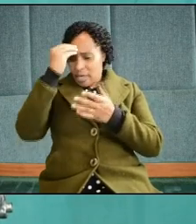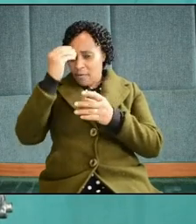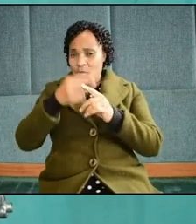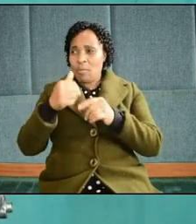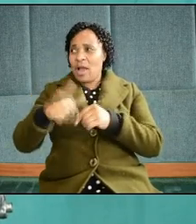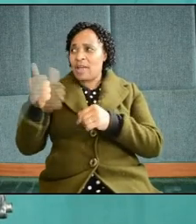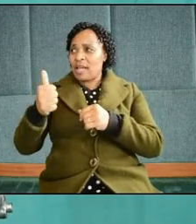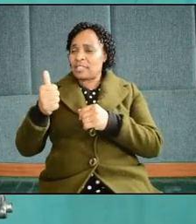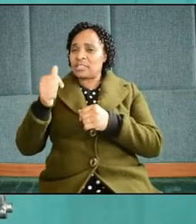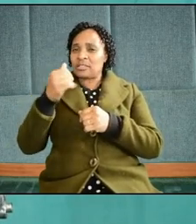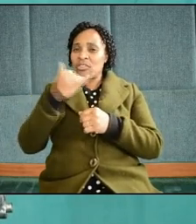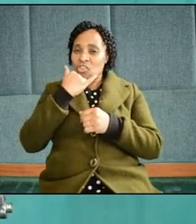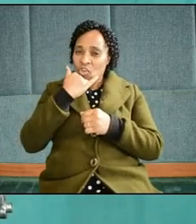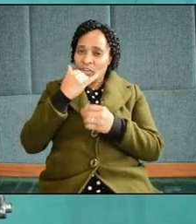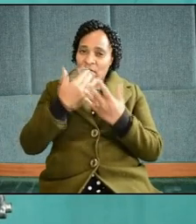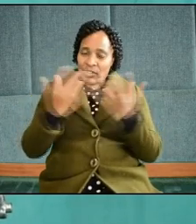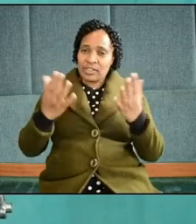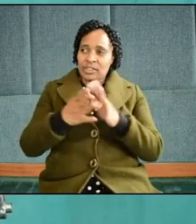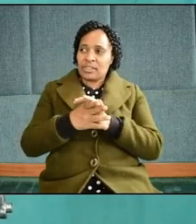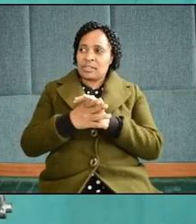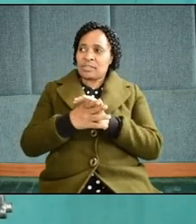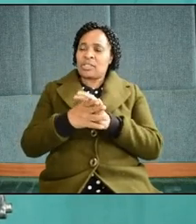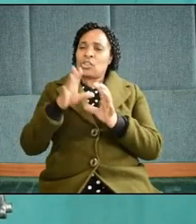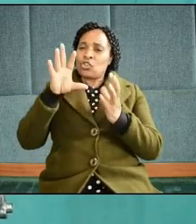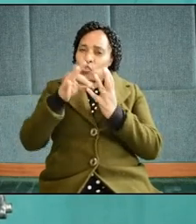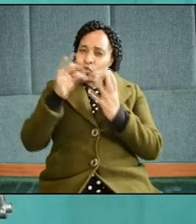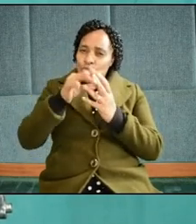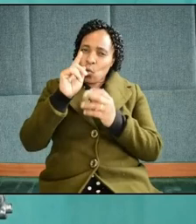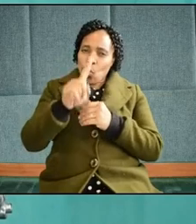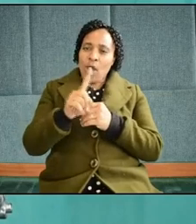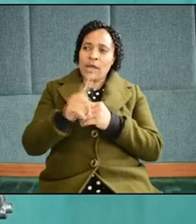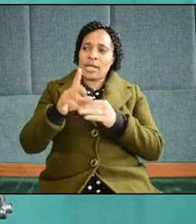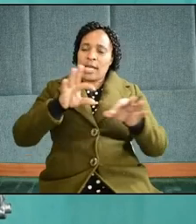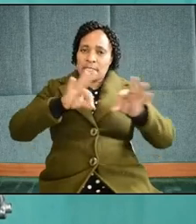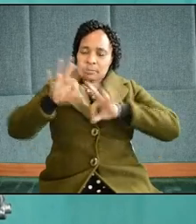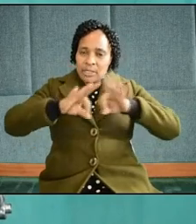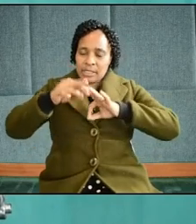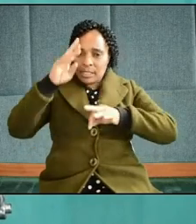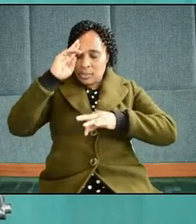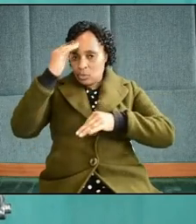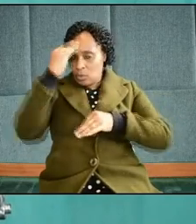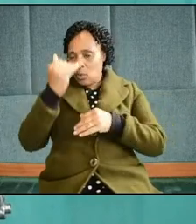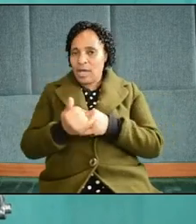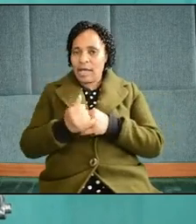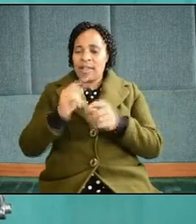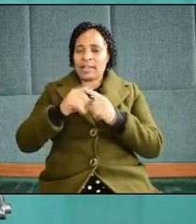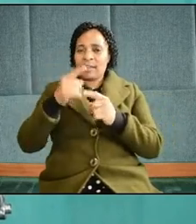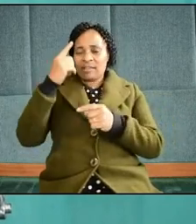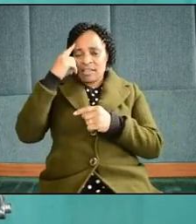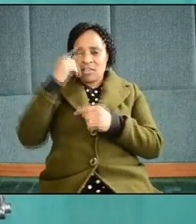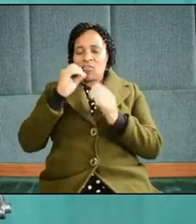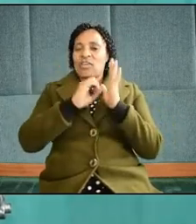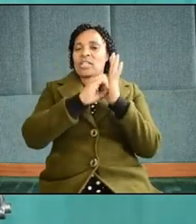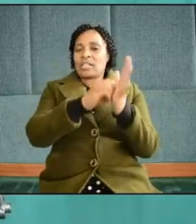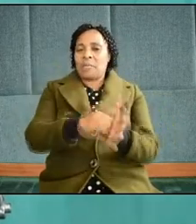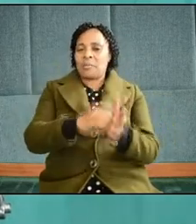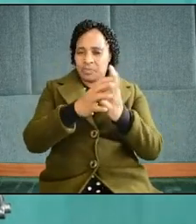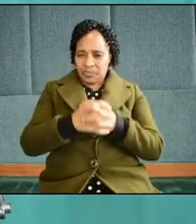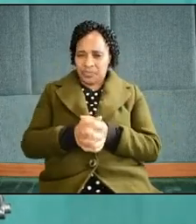from their good example? Choose one and explain your reasons, and then think of an example.